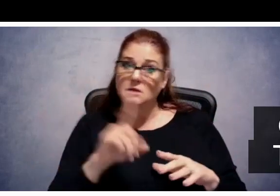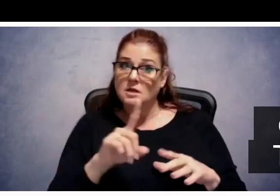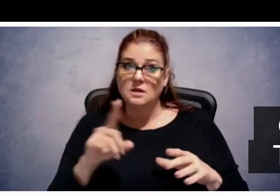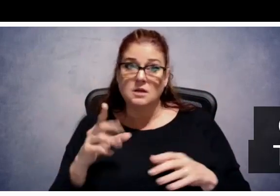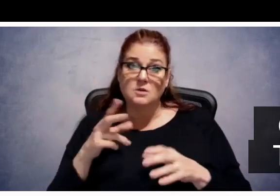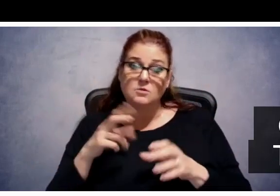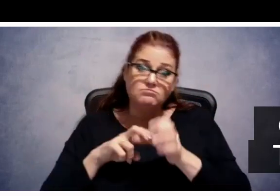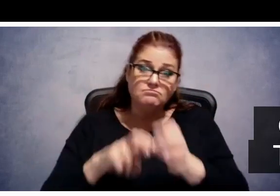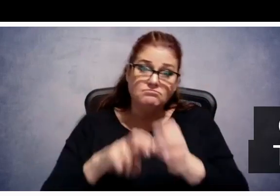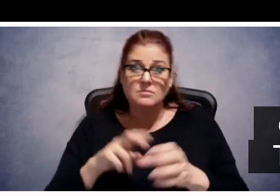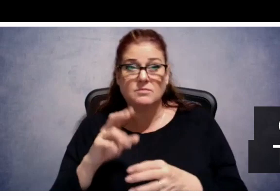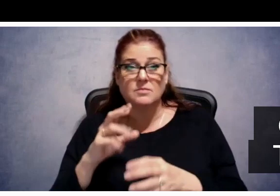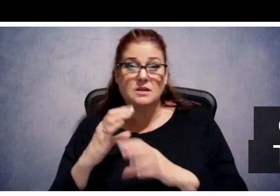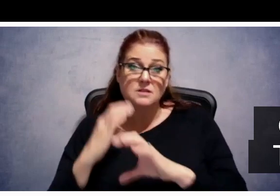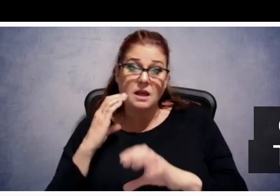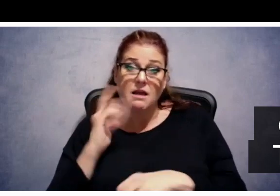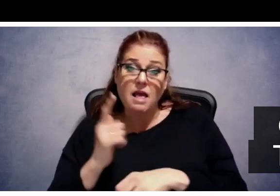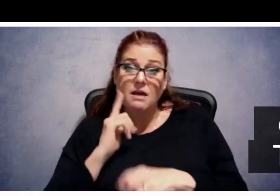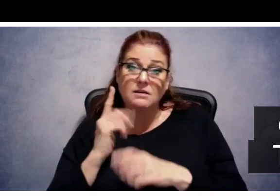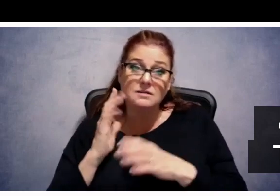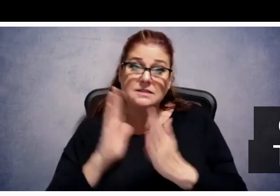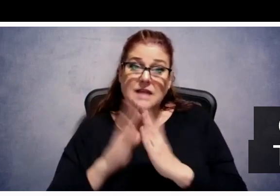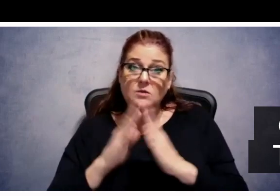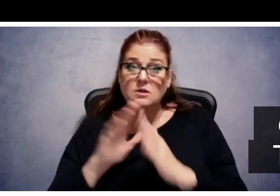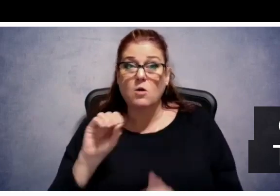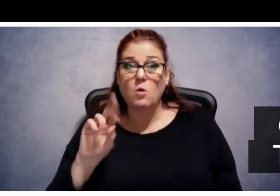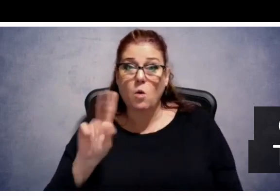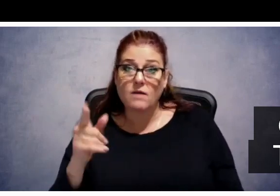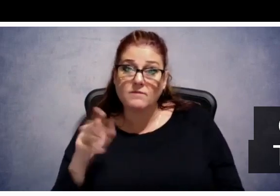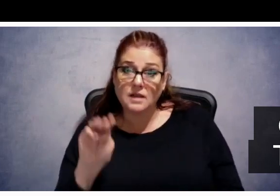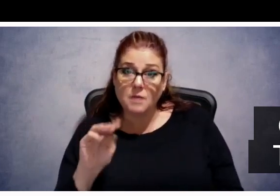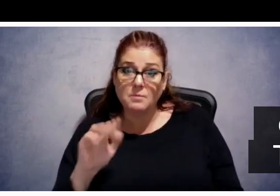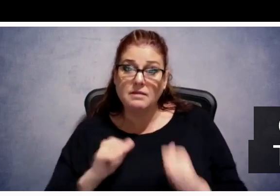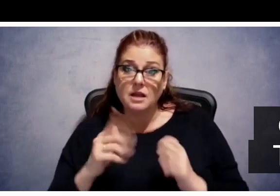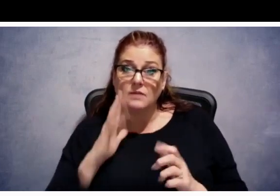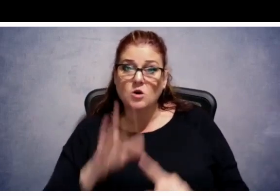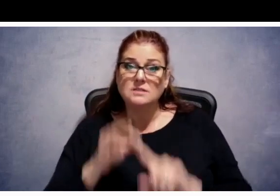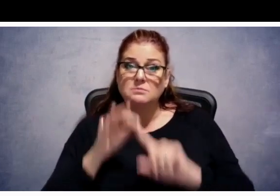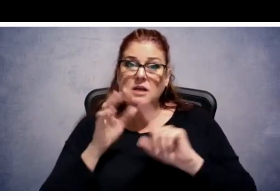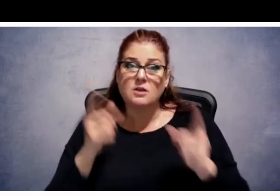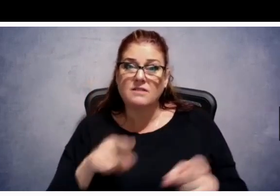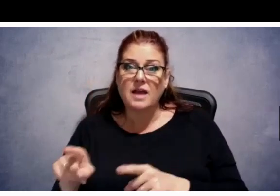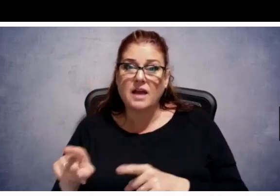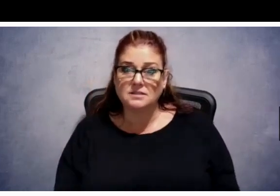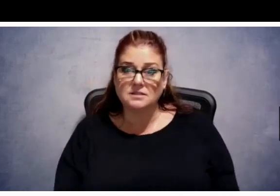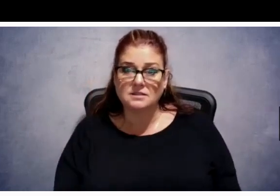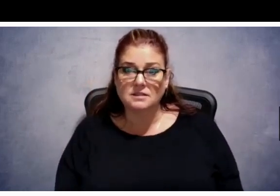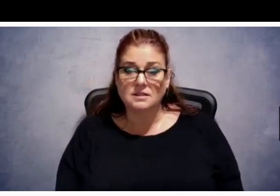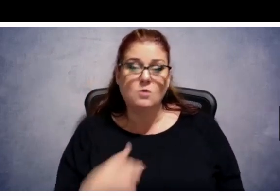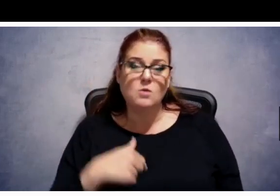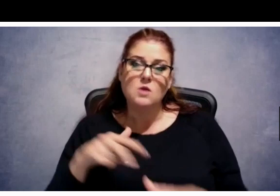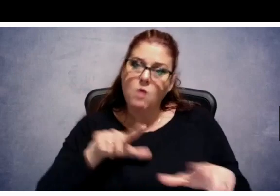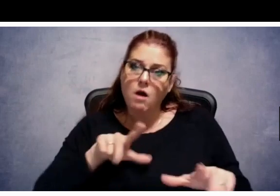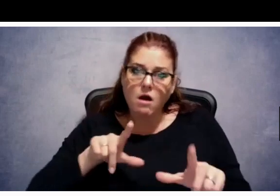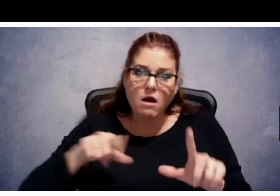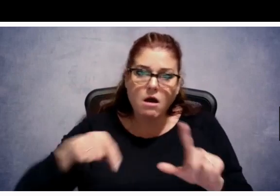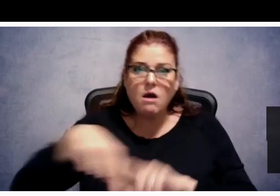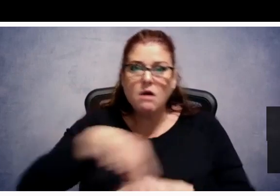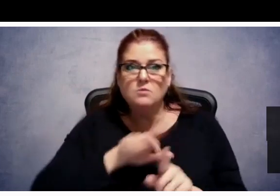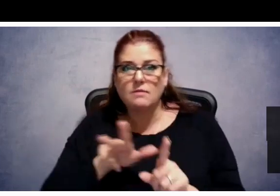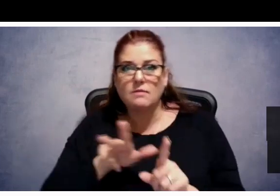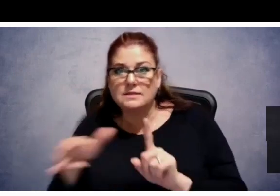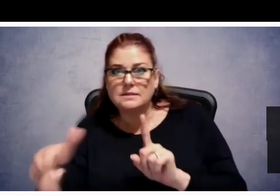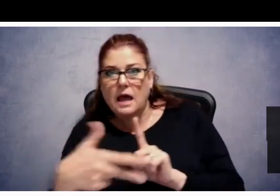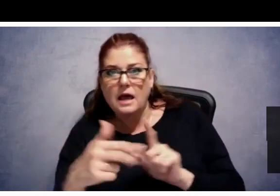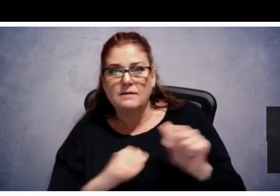streetcar downtown to the Orpheum Theater for a special event. We walked around the side of the theater